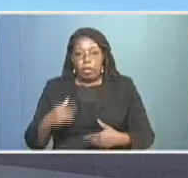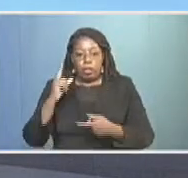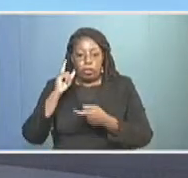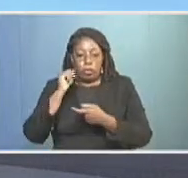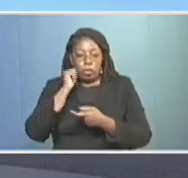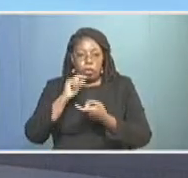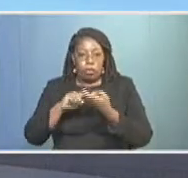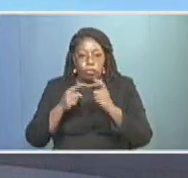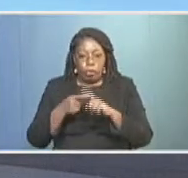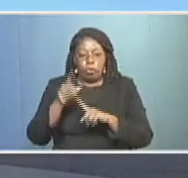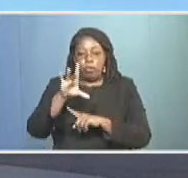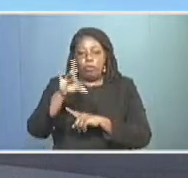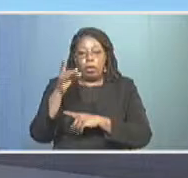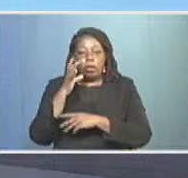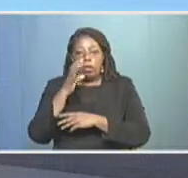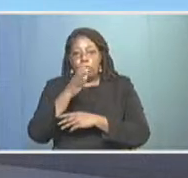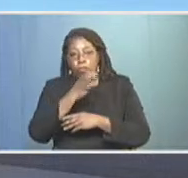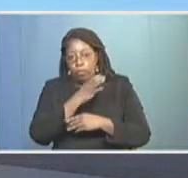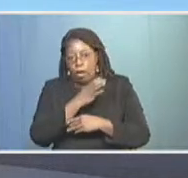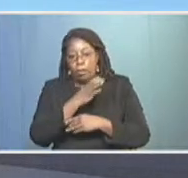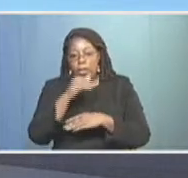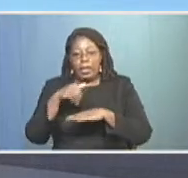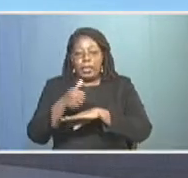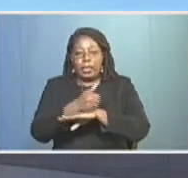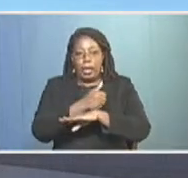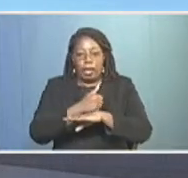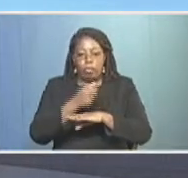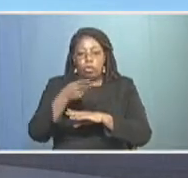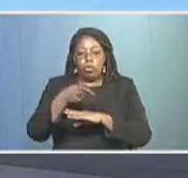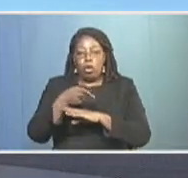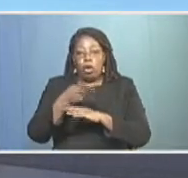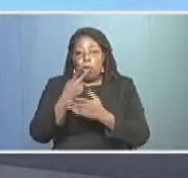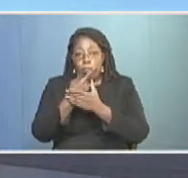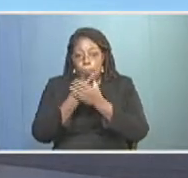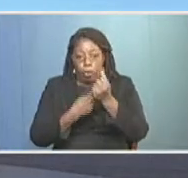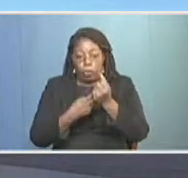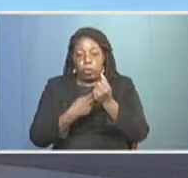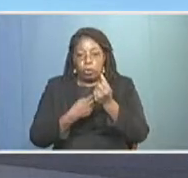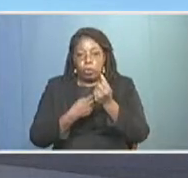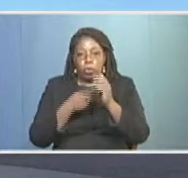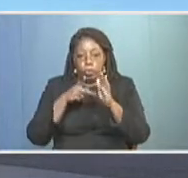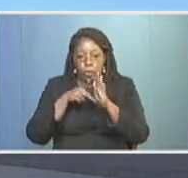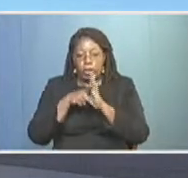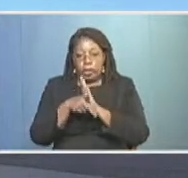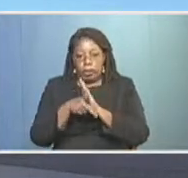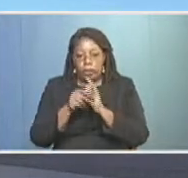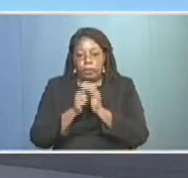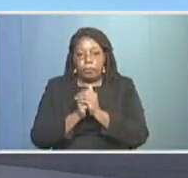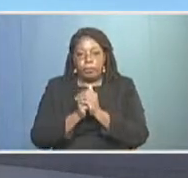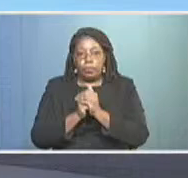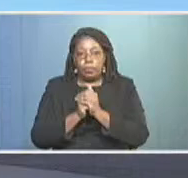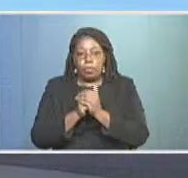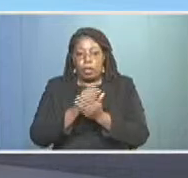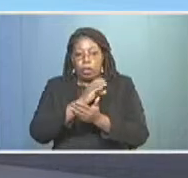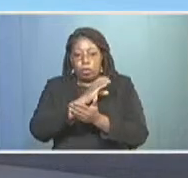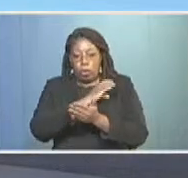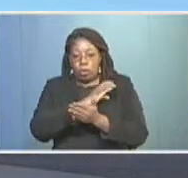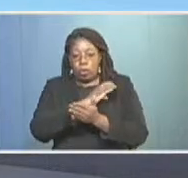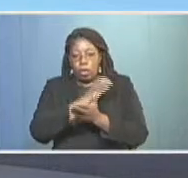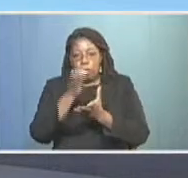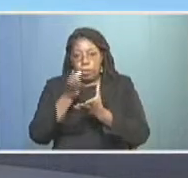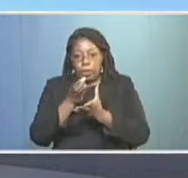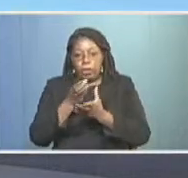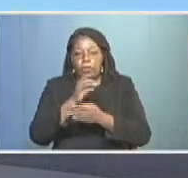Fresh Creek, Andros. Both were killed execution style. Coakley initially appealed his convictions, but that was dismissed back